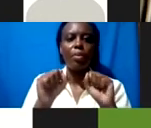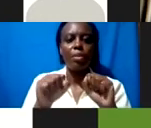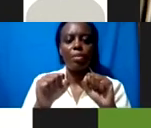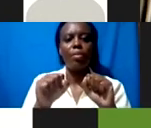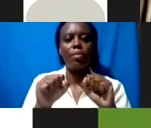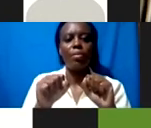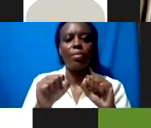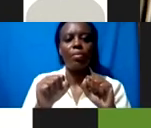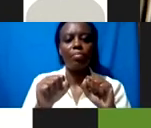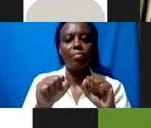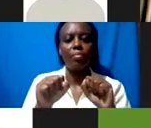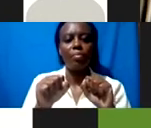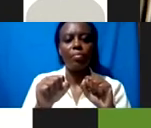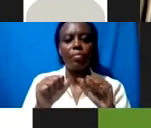be